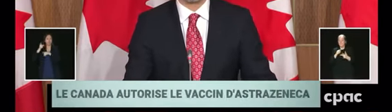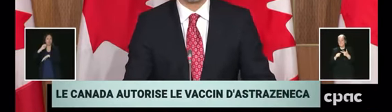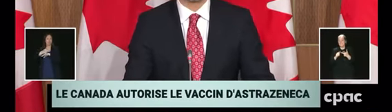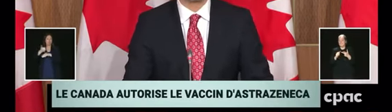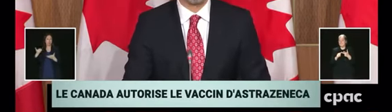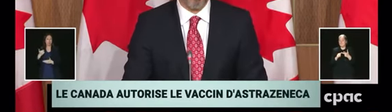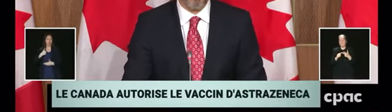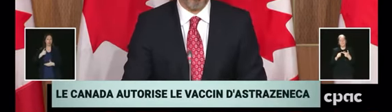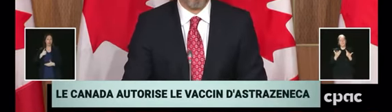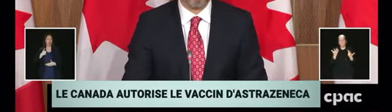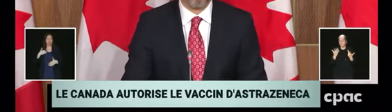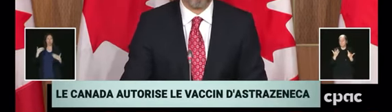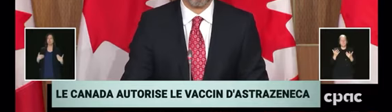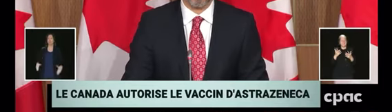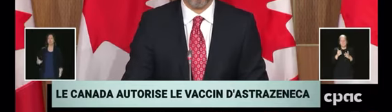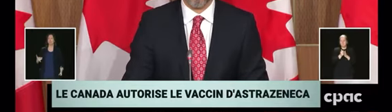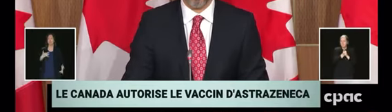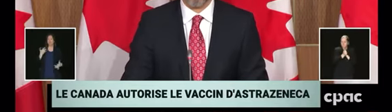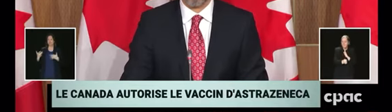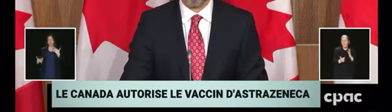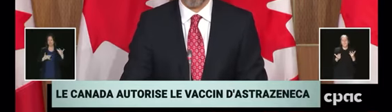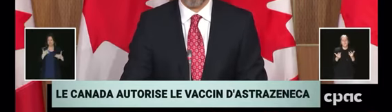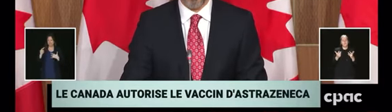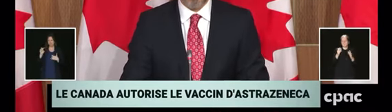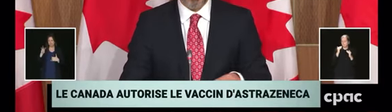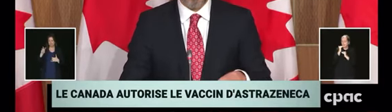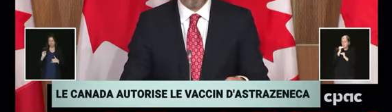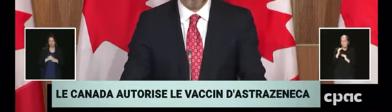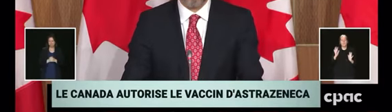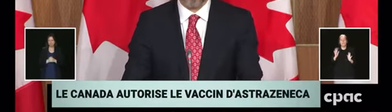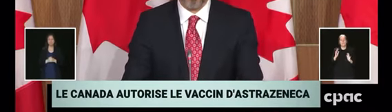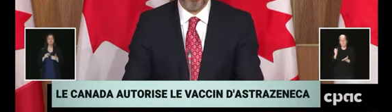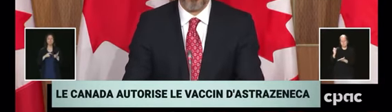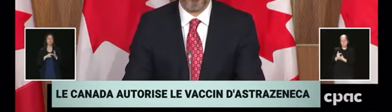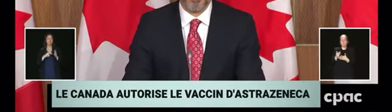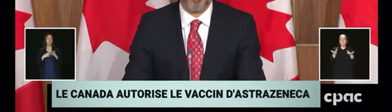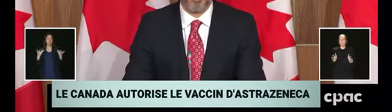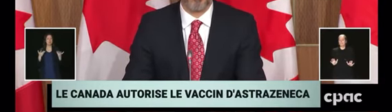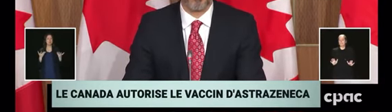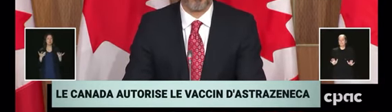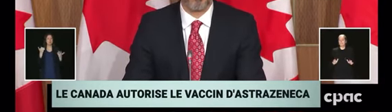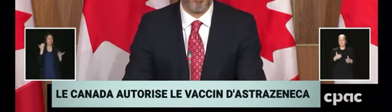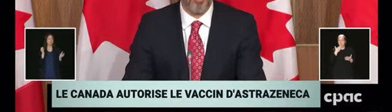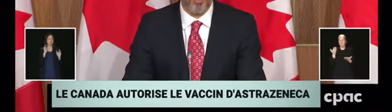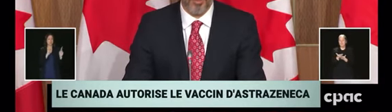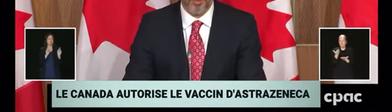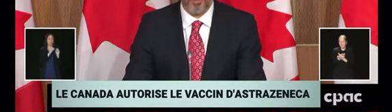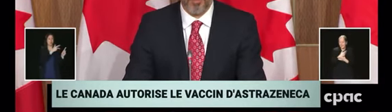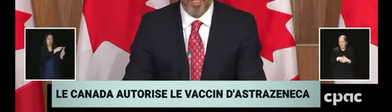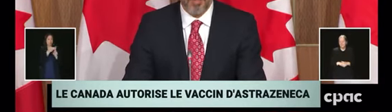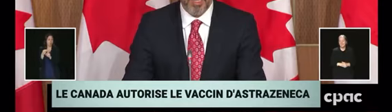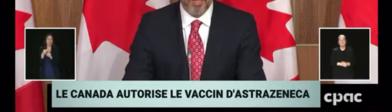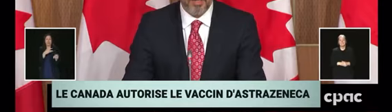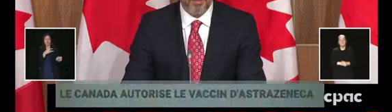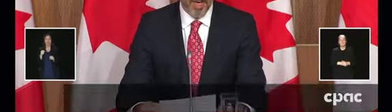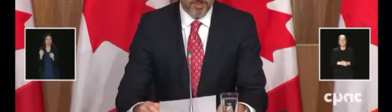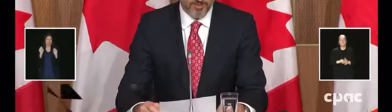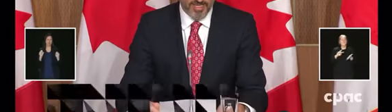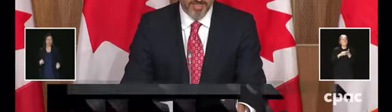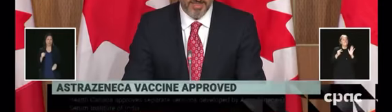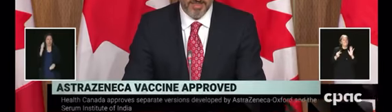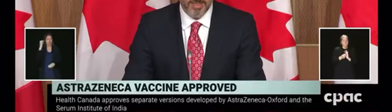This is very encouraging news. It means more people vaccinated and sooner. Because